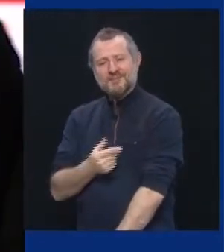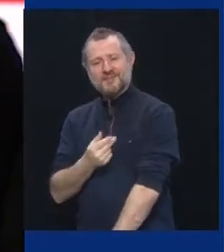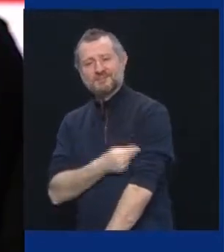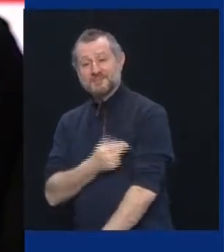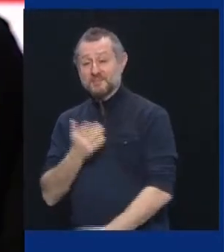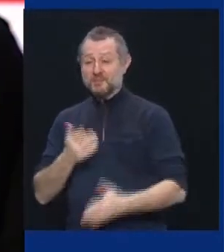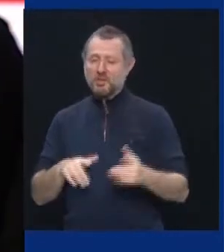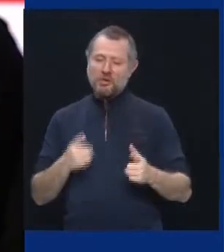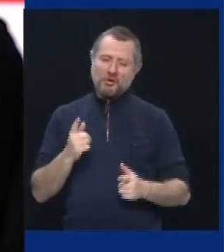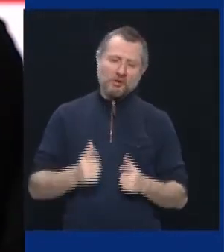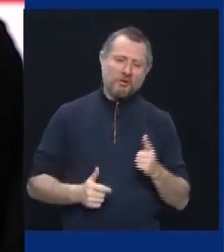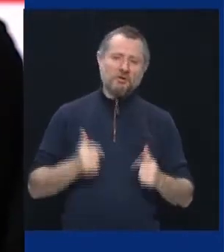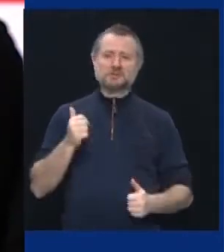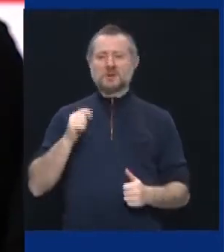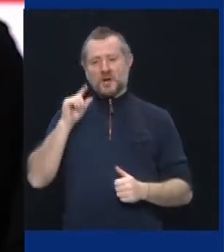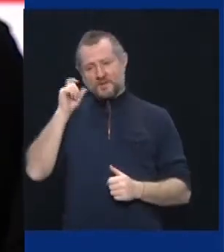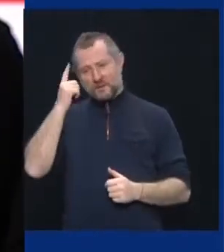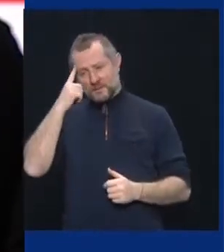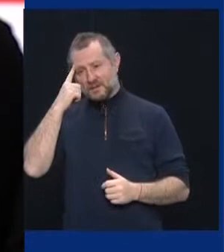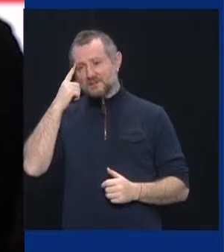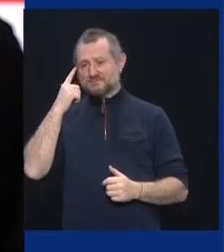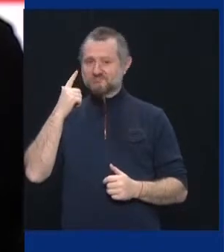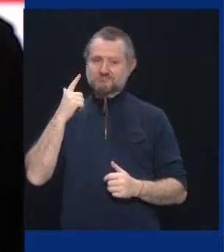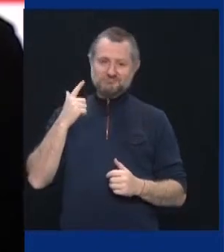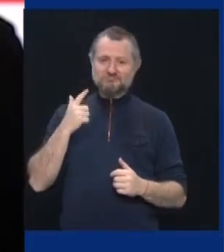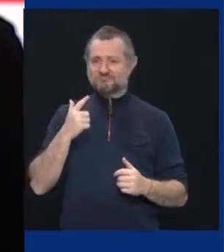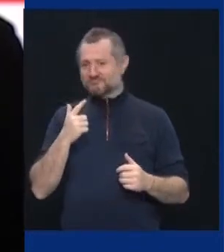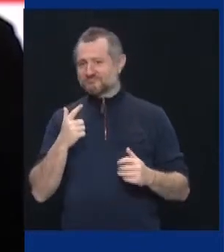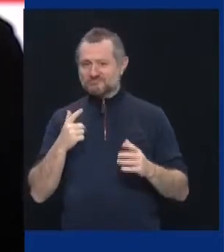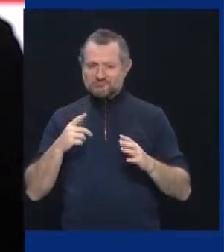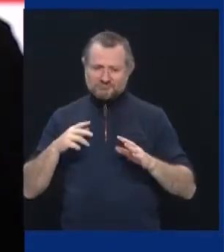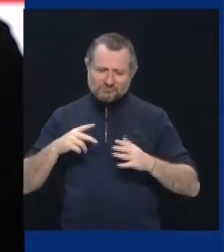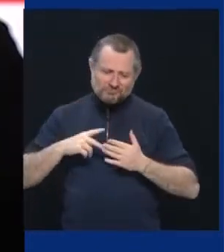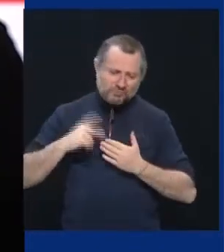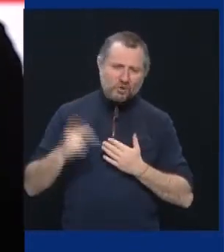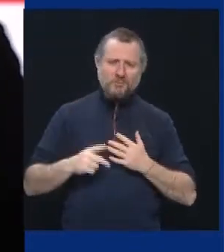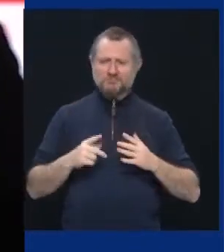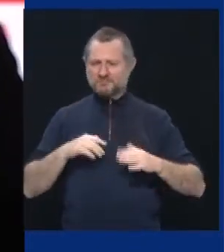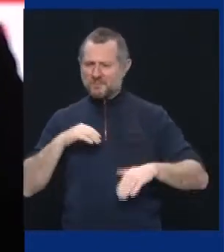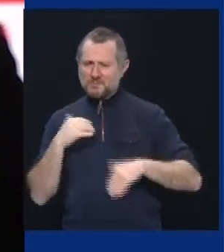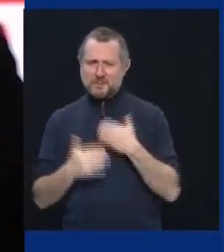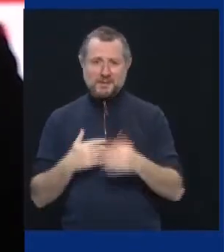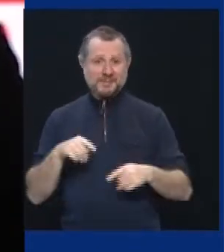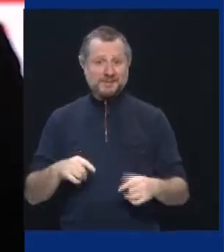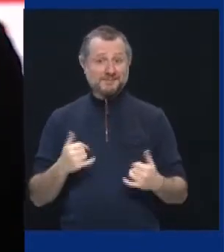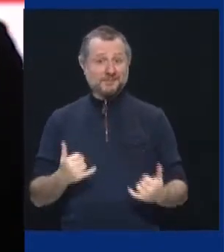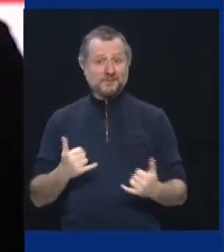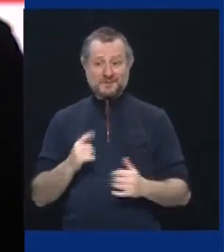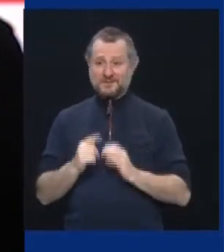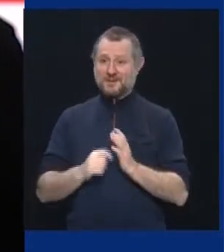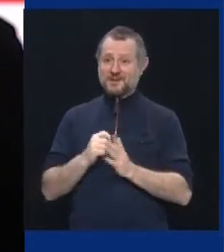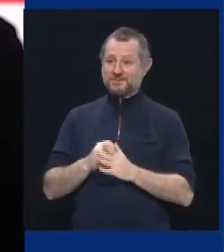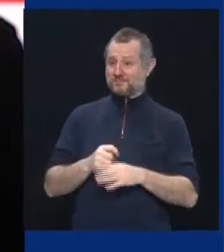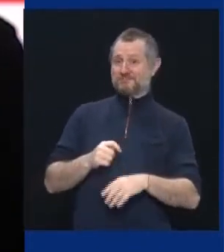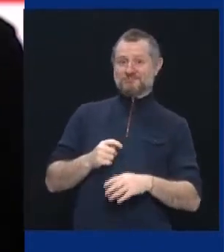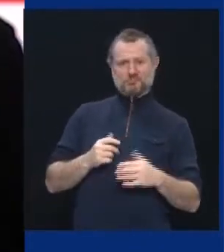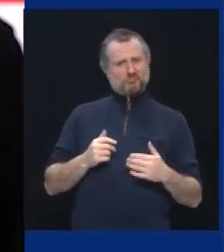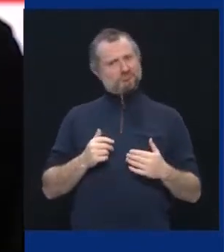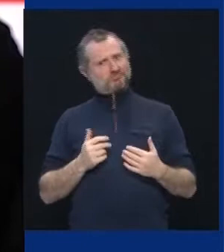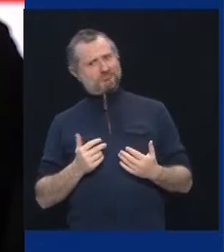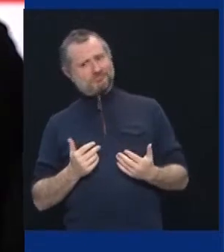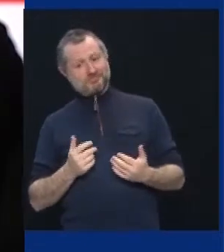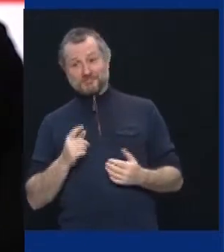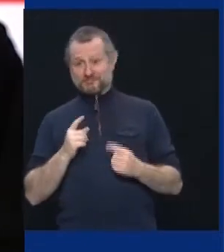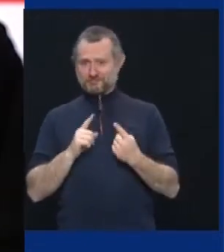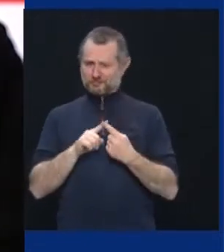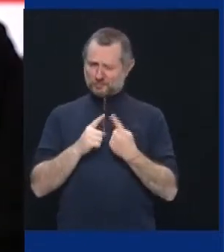governmental undertaking that modern government has done. That's what we're looking at. On top of it